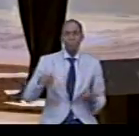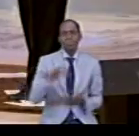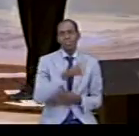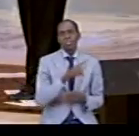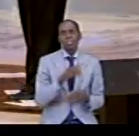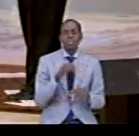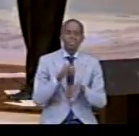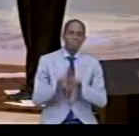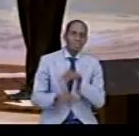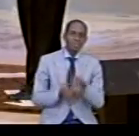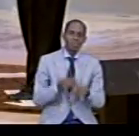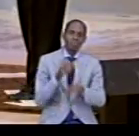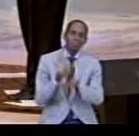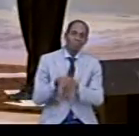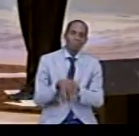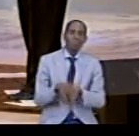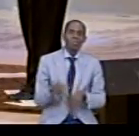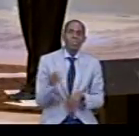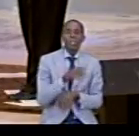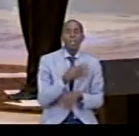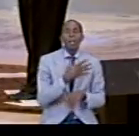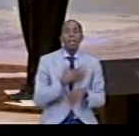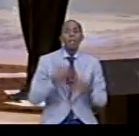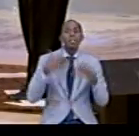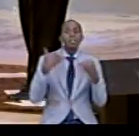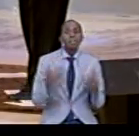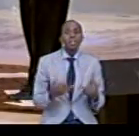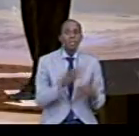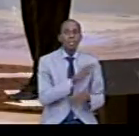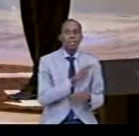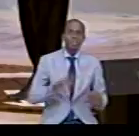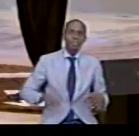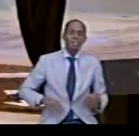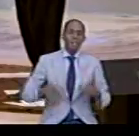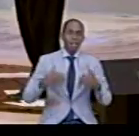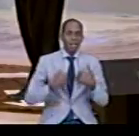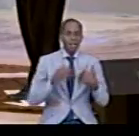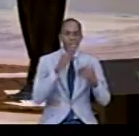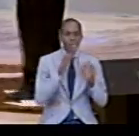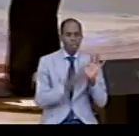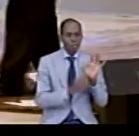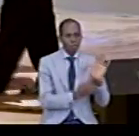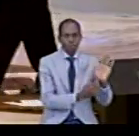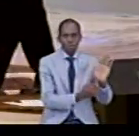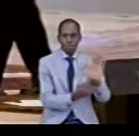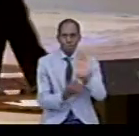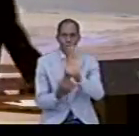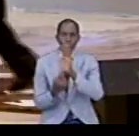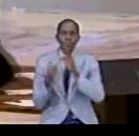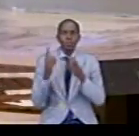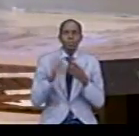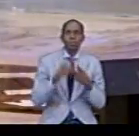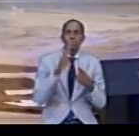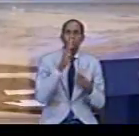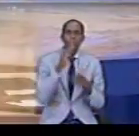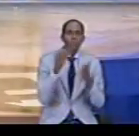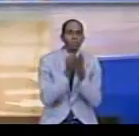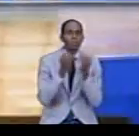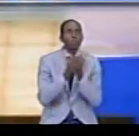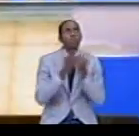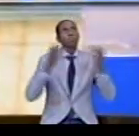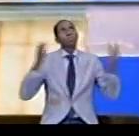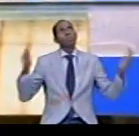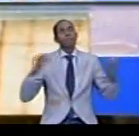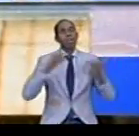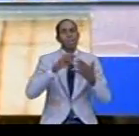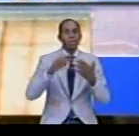and yet Christ had been shown to be crucified and among them that's why